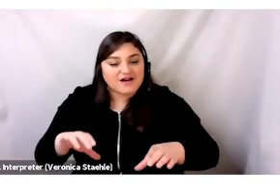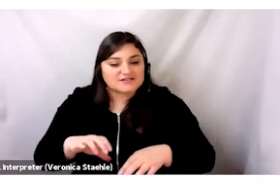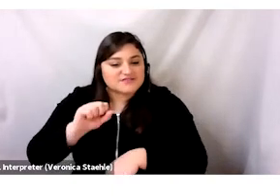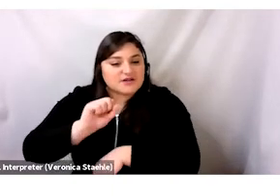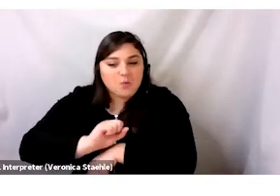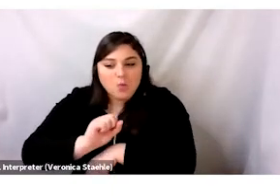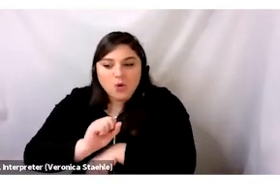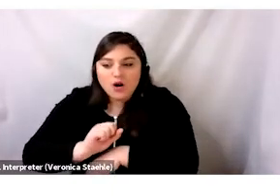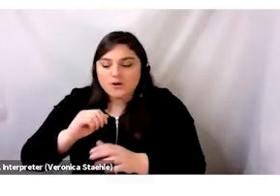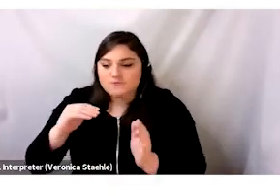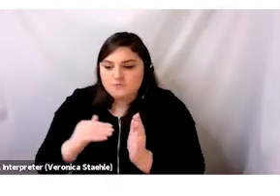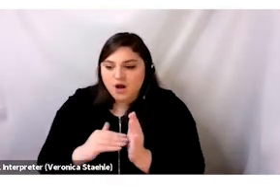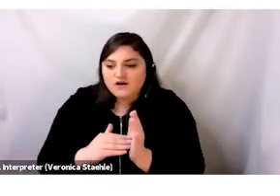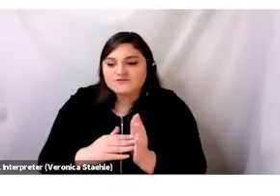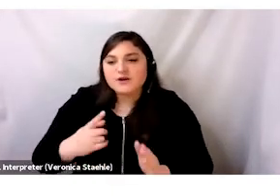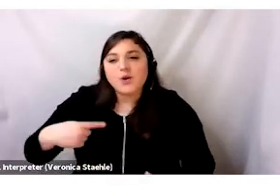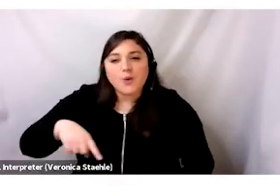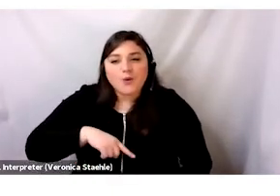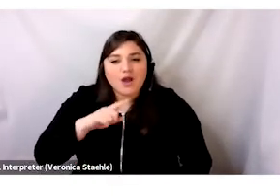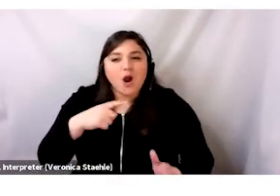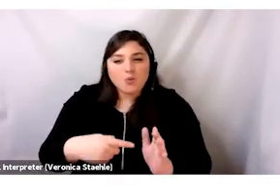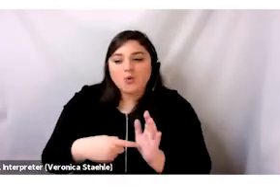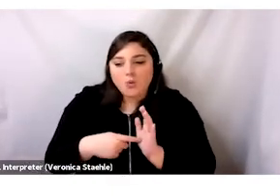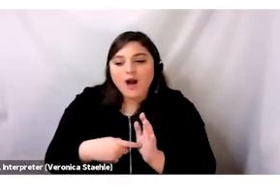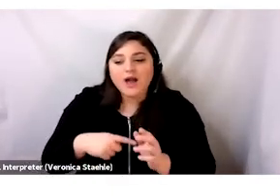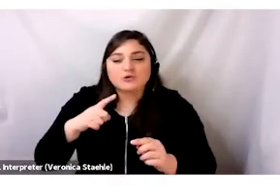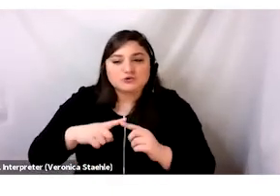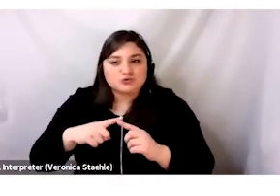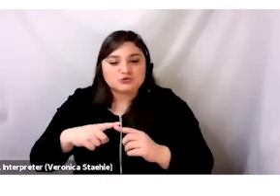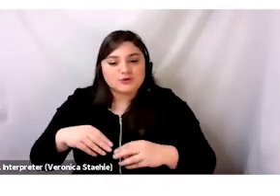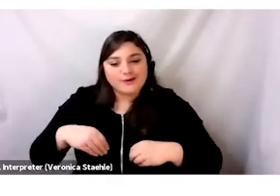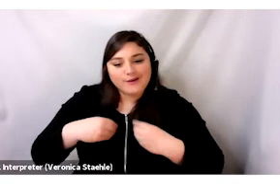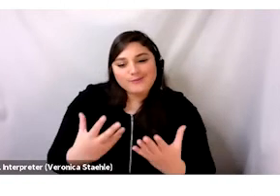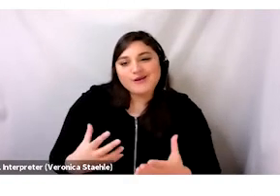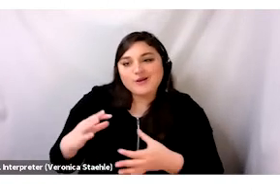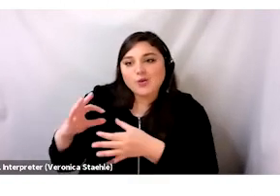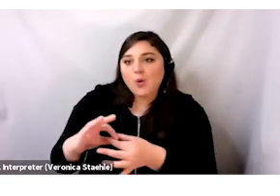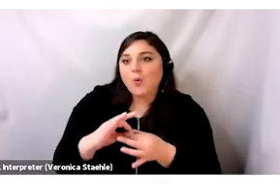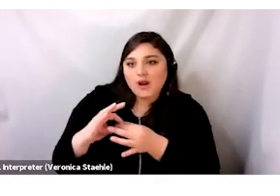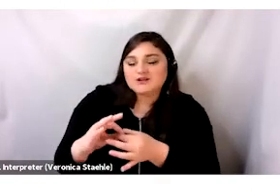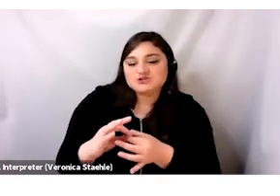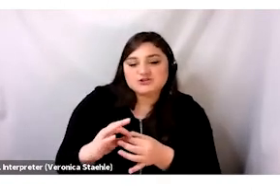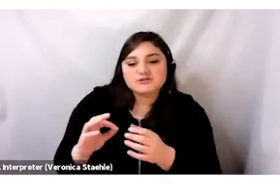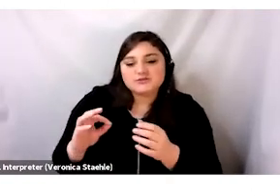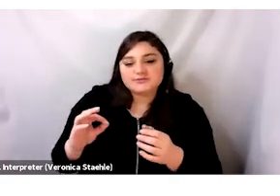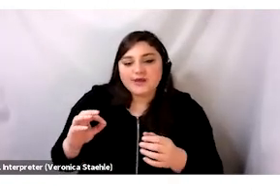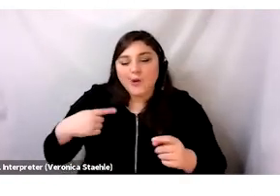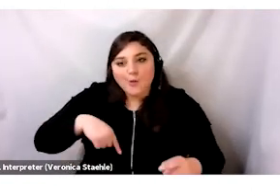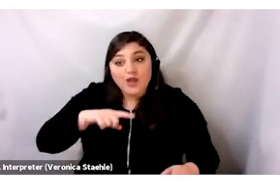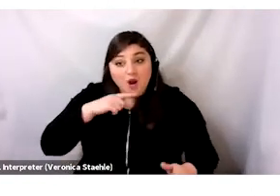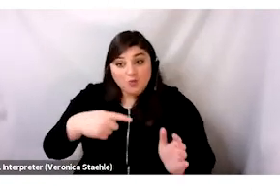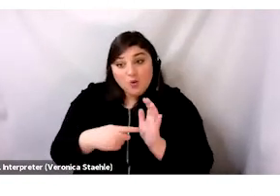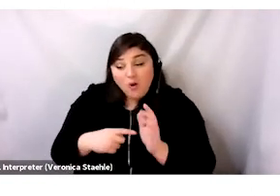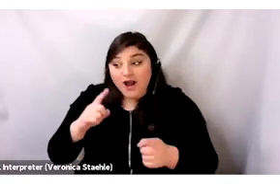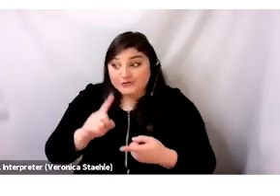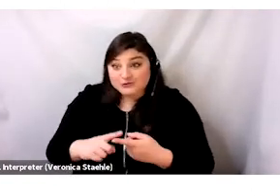activism work, um, we are required to build coalitions with people who might not be like